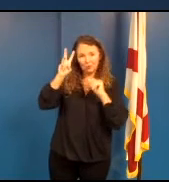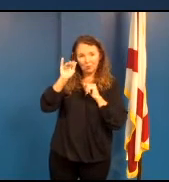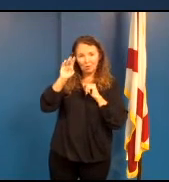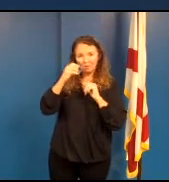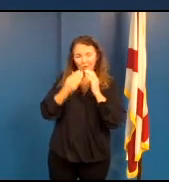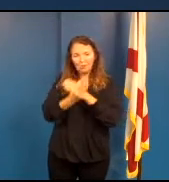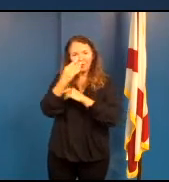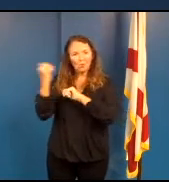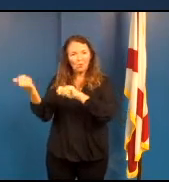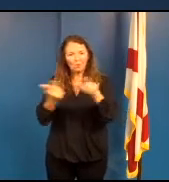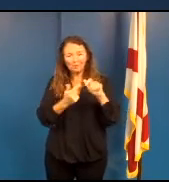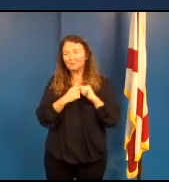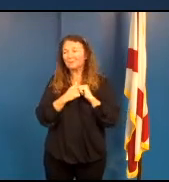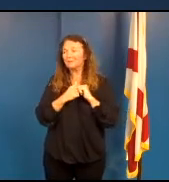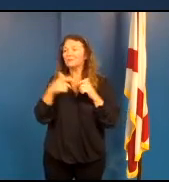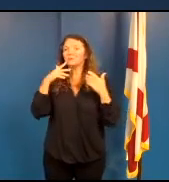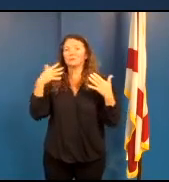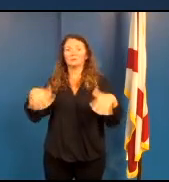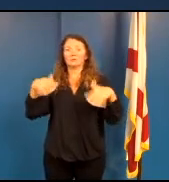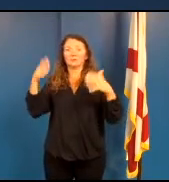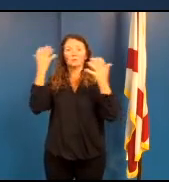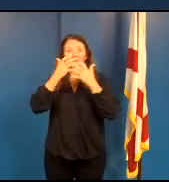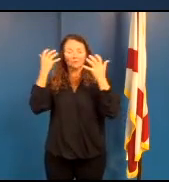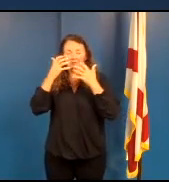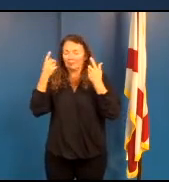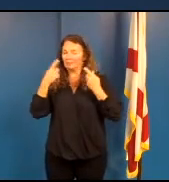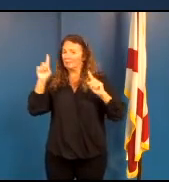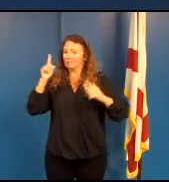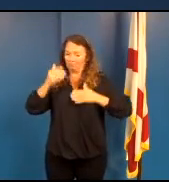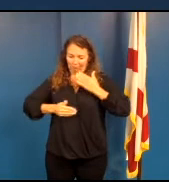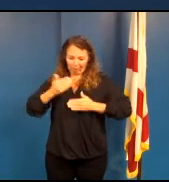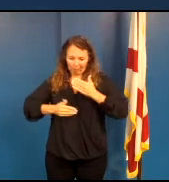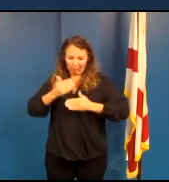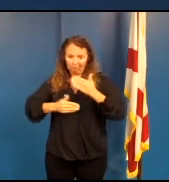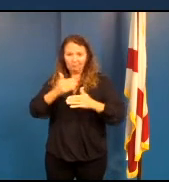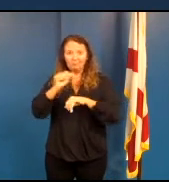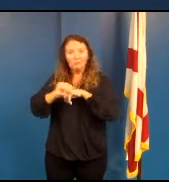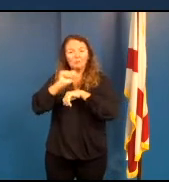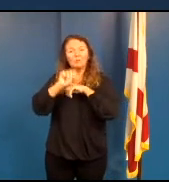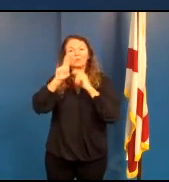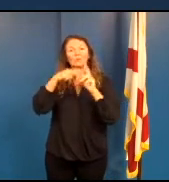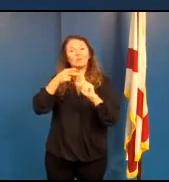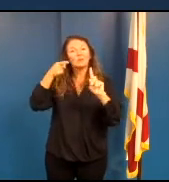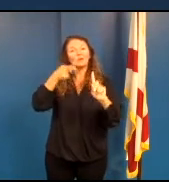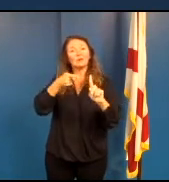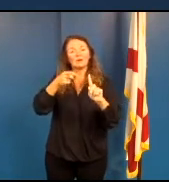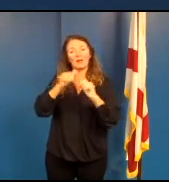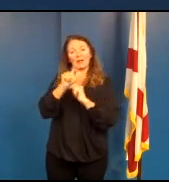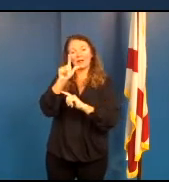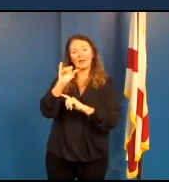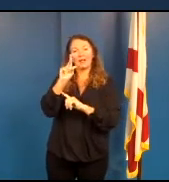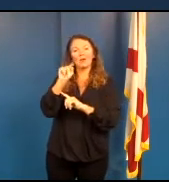Williams. It has been really just great. We've hit the ground running in regards to just starting to lay out